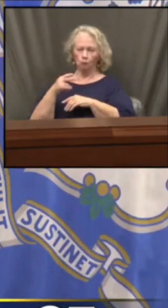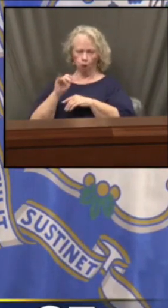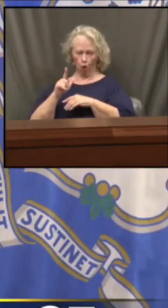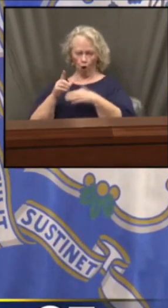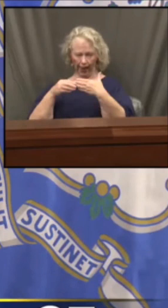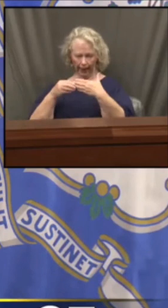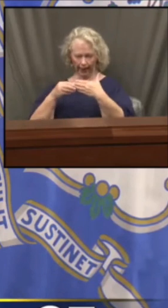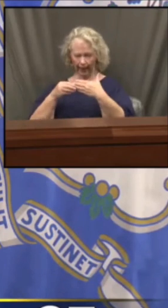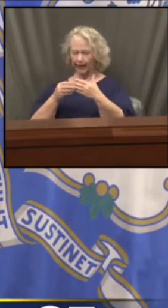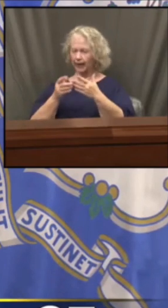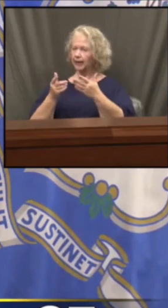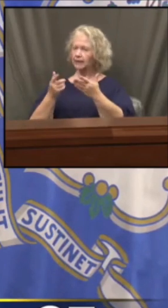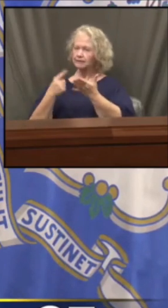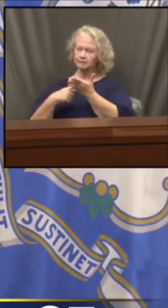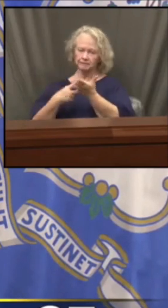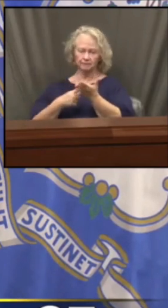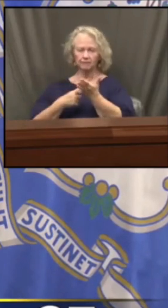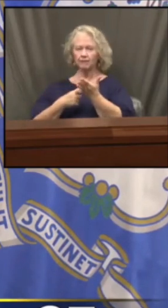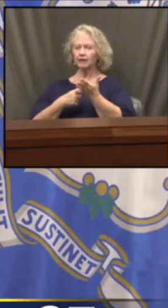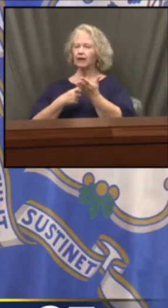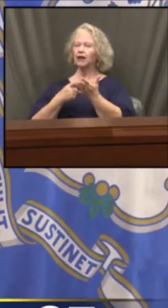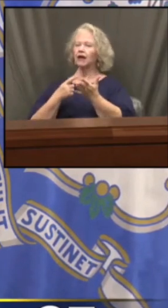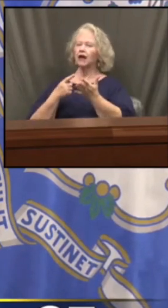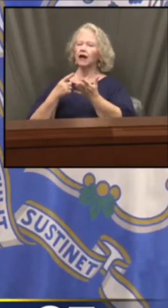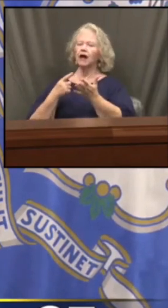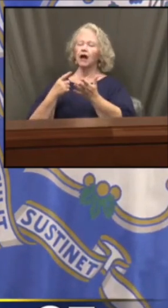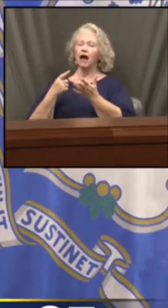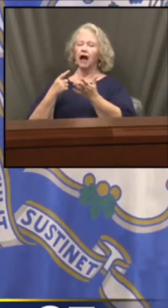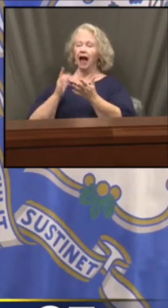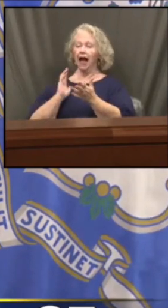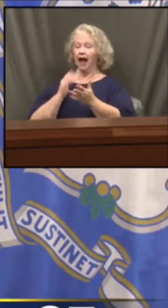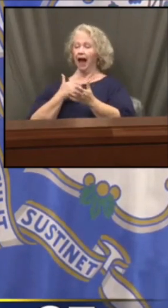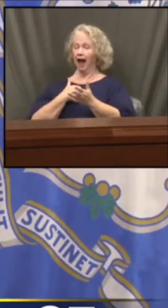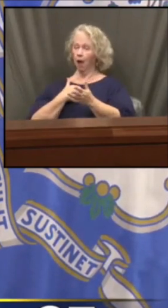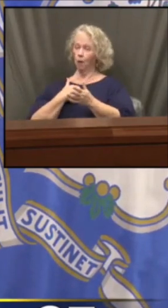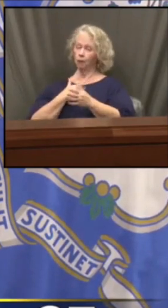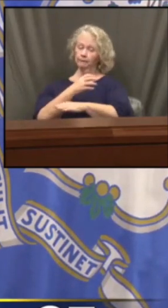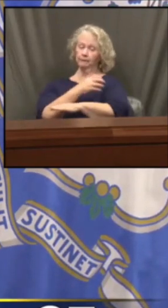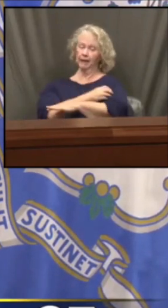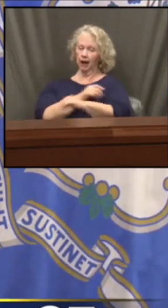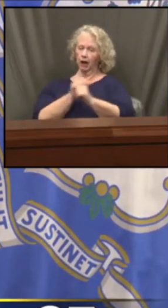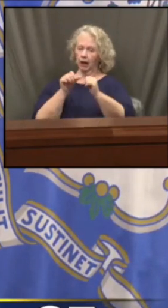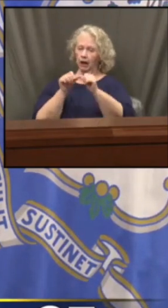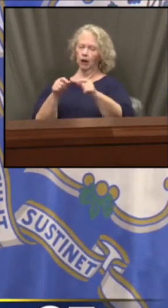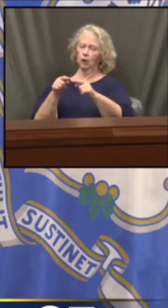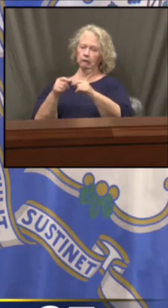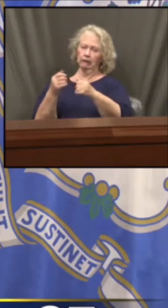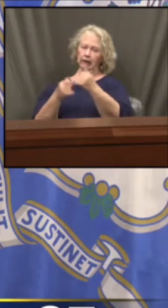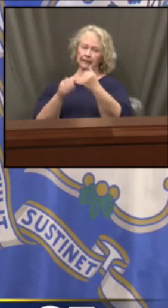legislature. As you know, our executive authority, these rules last through September 30. I don't think